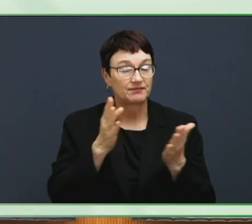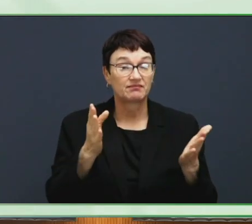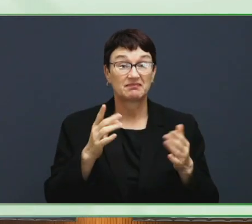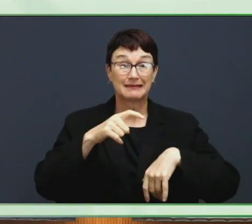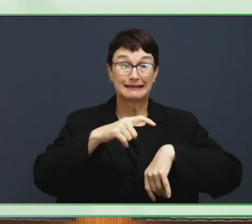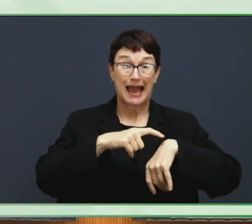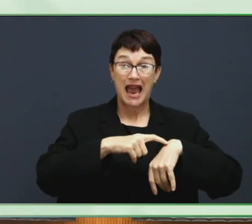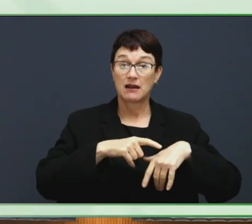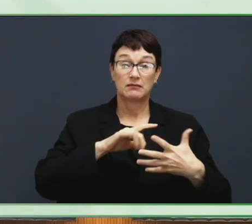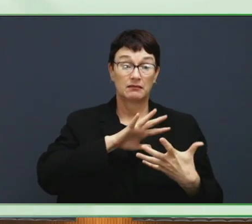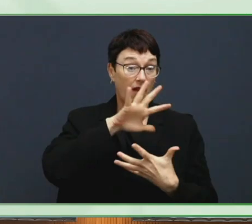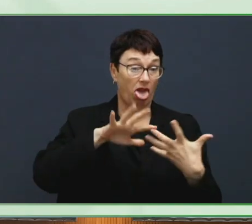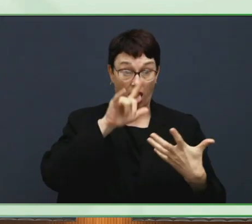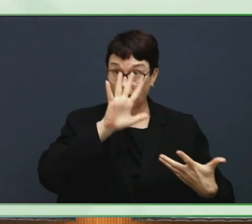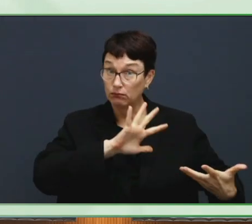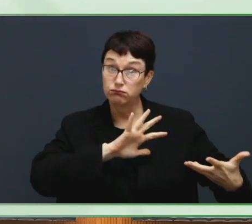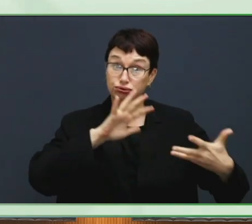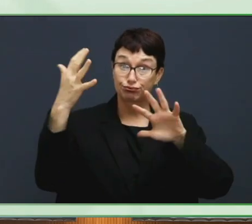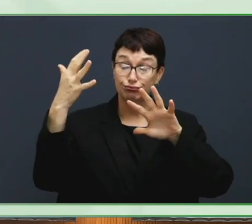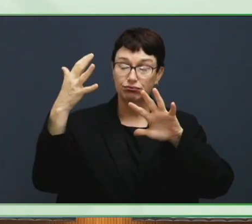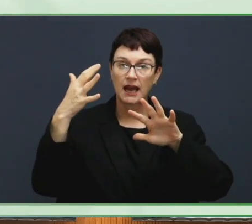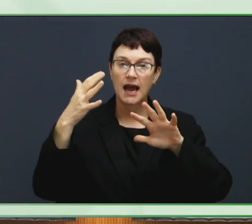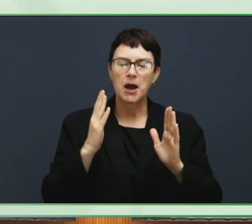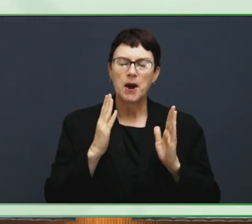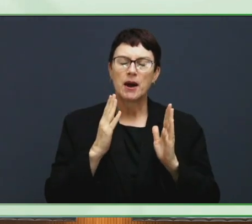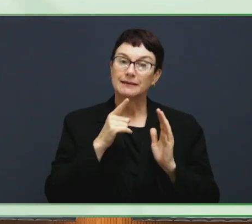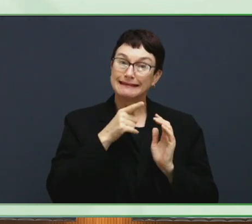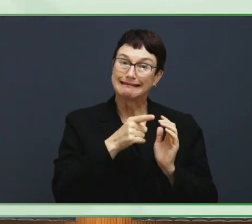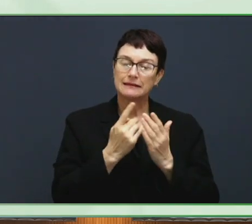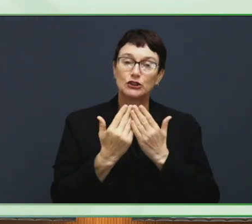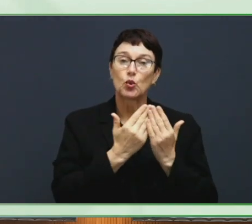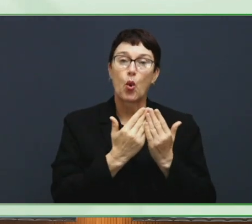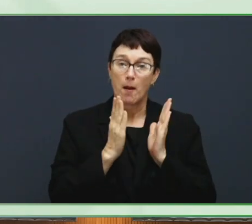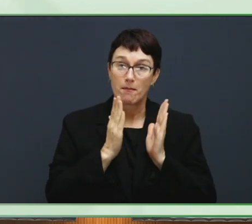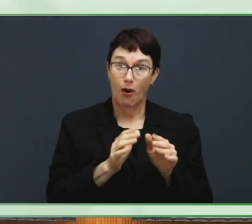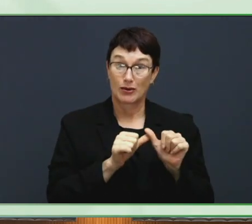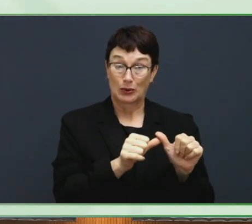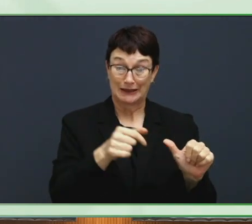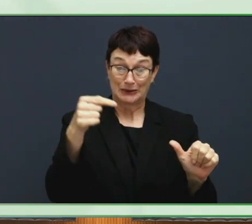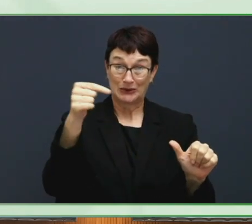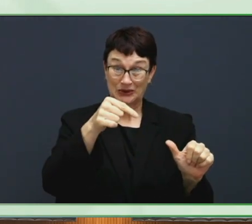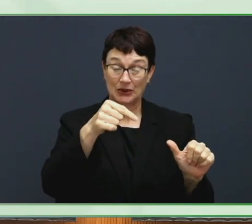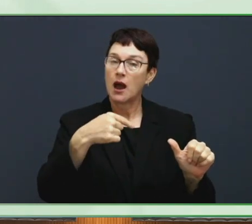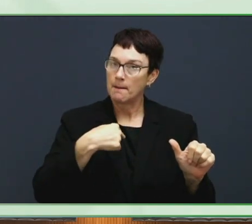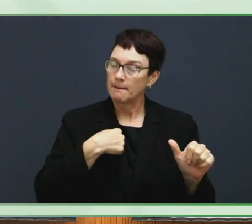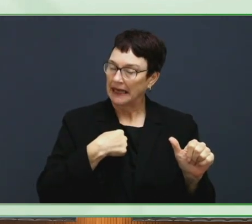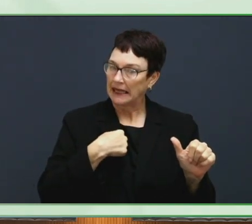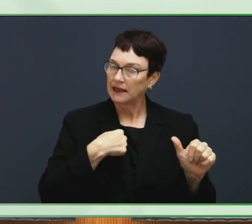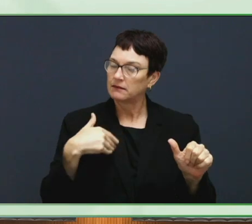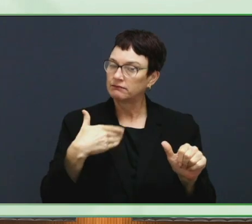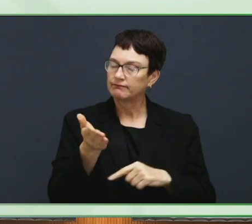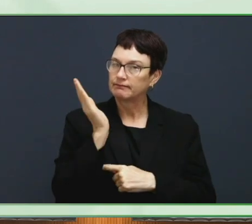type of crisis, which I will also mention in my speech. Then later on, I was listening